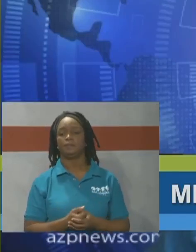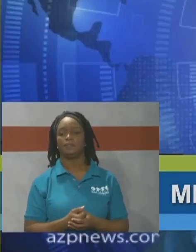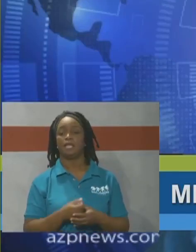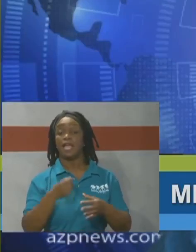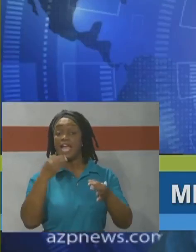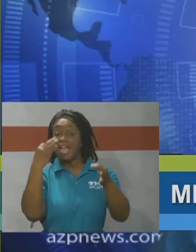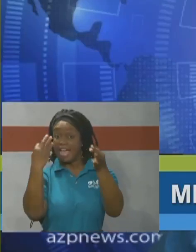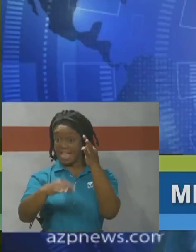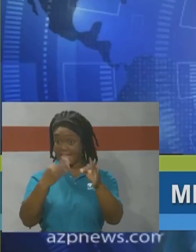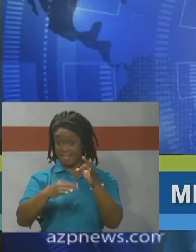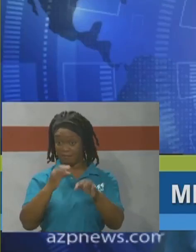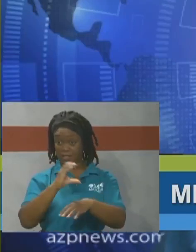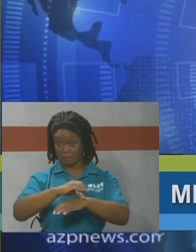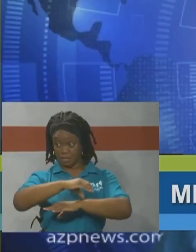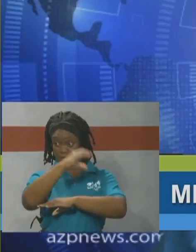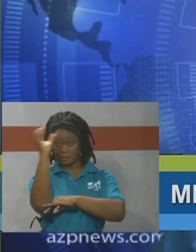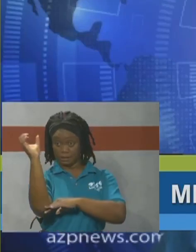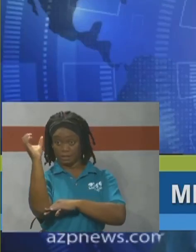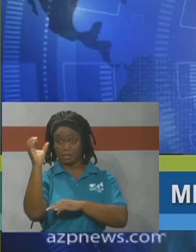Easter holidays, schools,